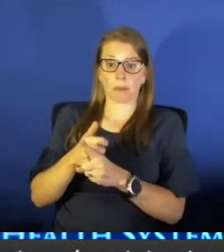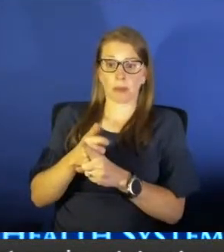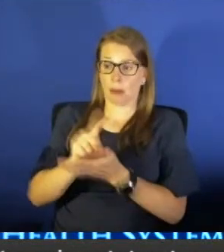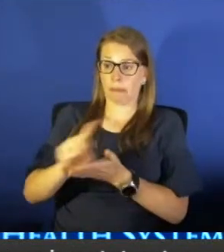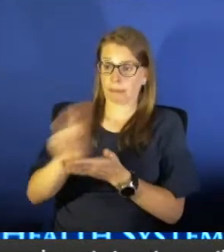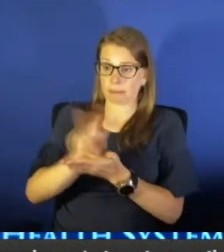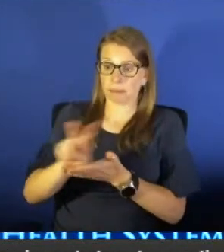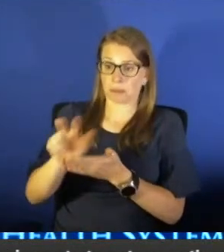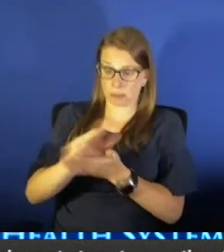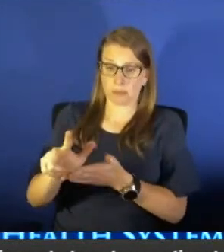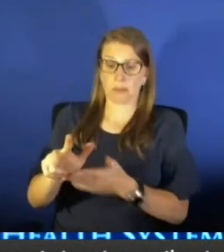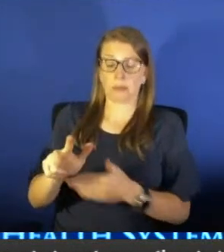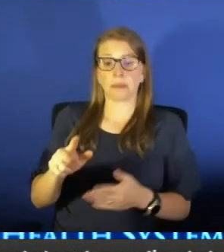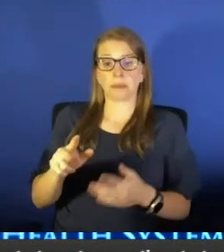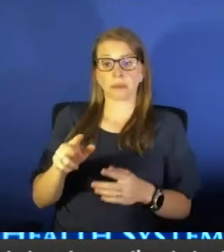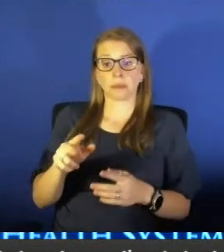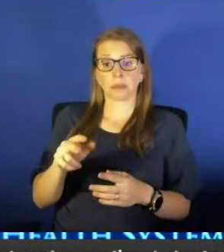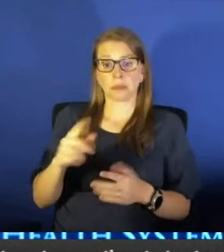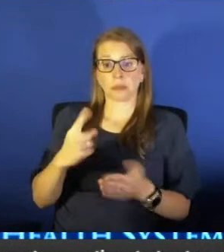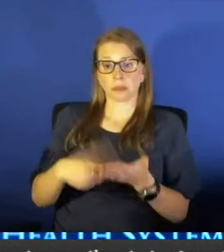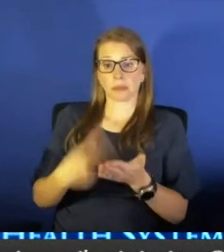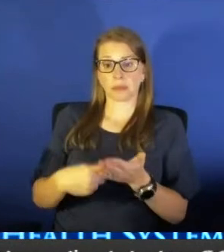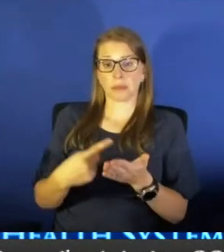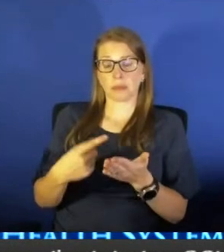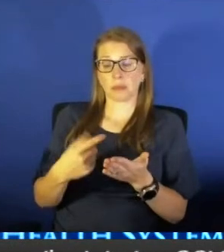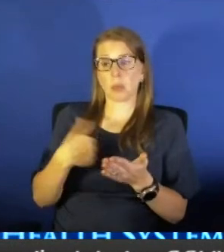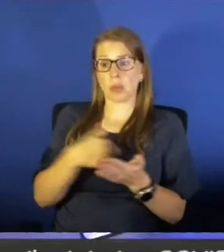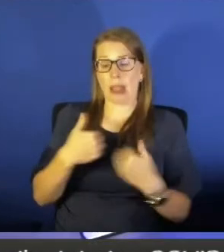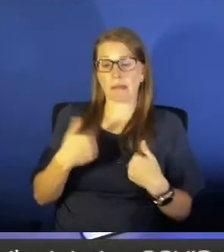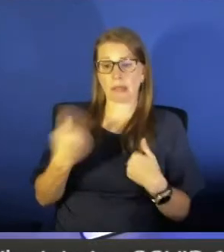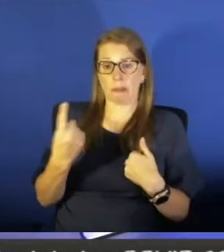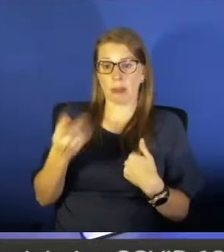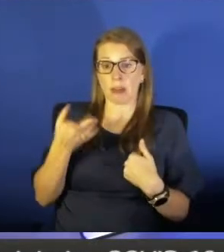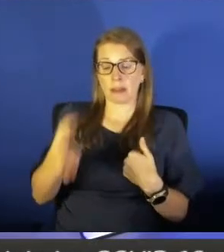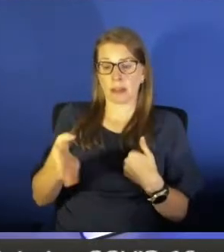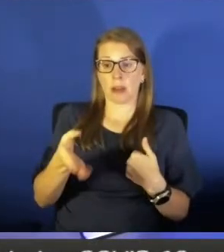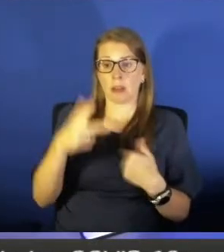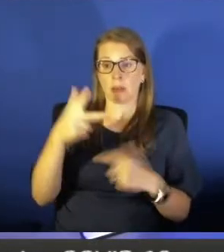have somebody who's been in there for 3 months right now. Well, that's what I was going to ask you is when we were